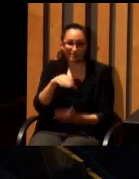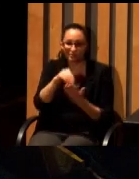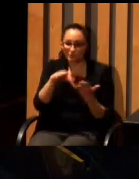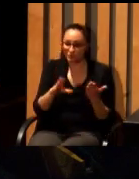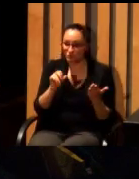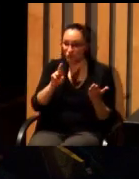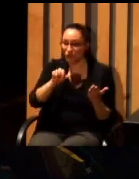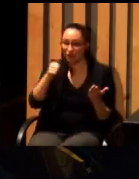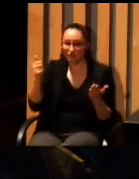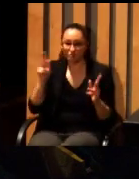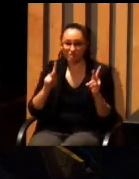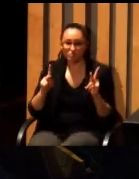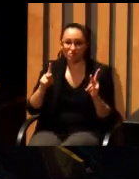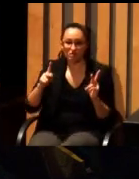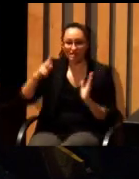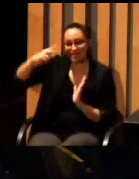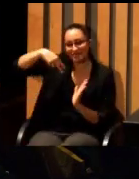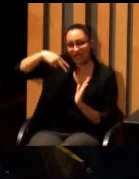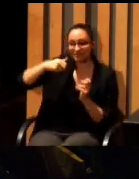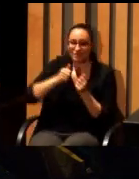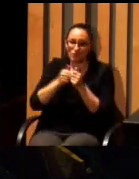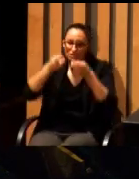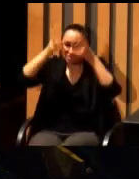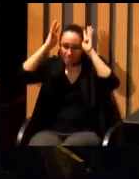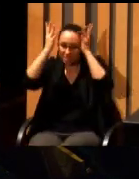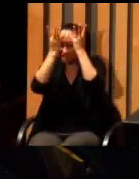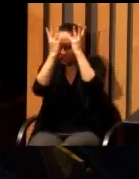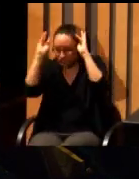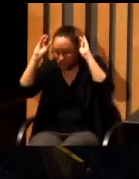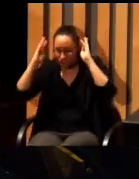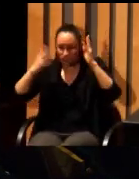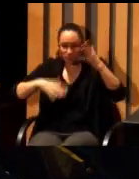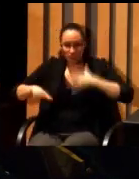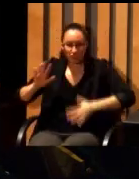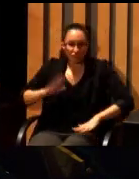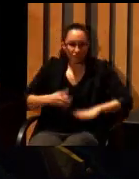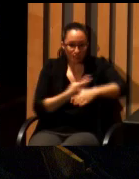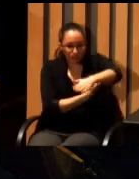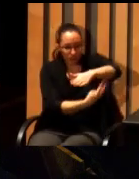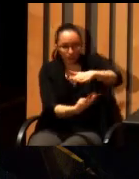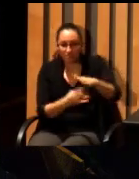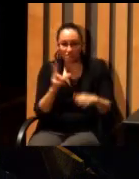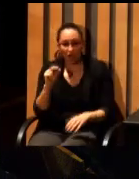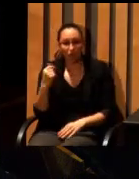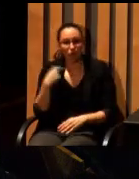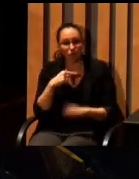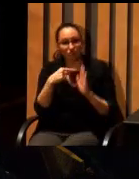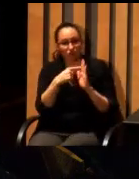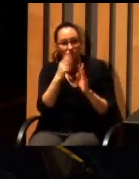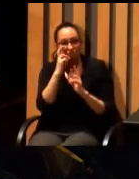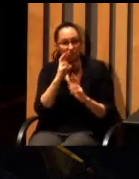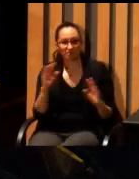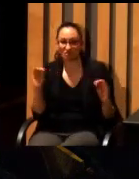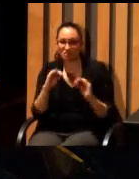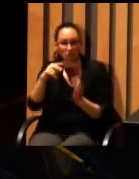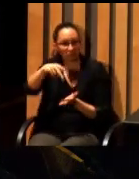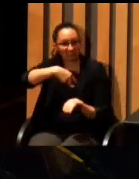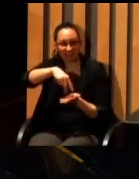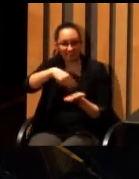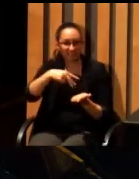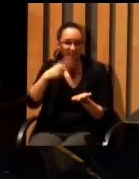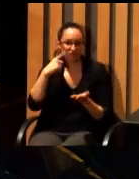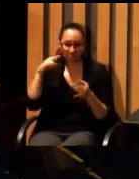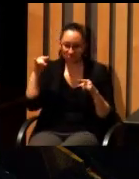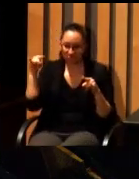else parading around in Indian outfits or anything like that, because we do it in respect. We don't do it to mop